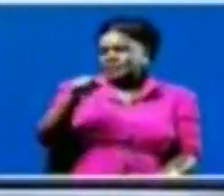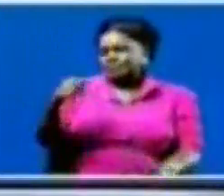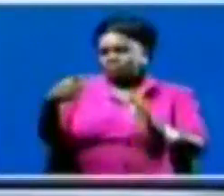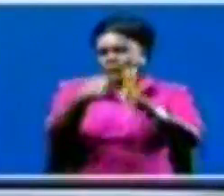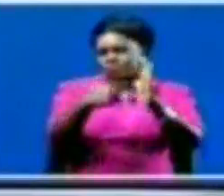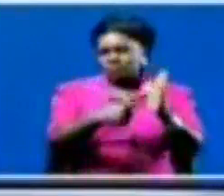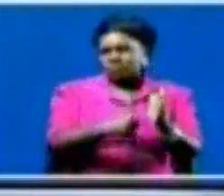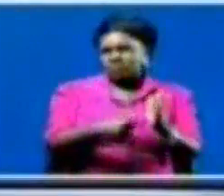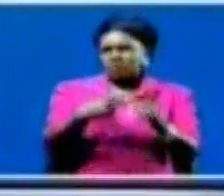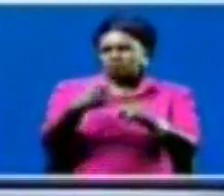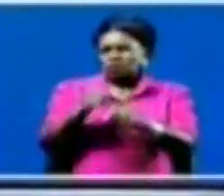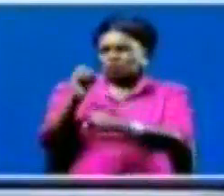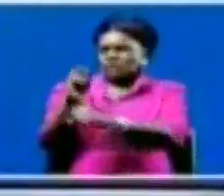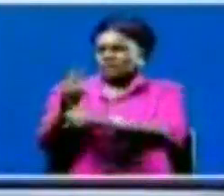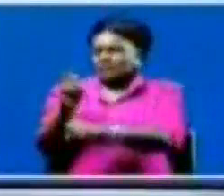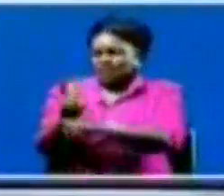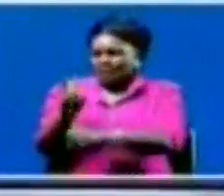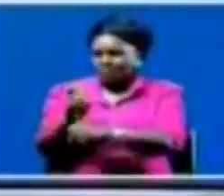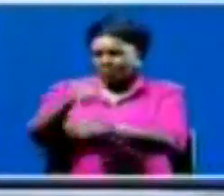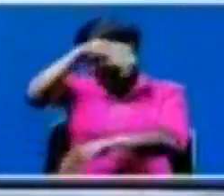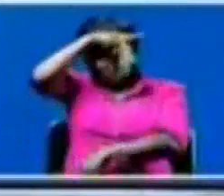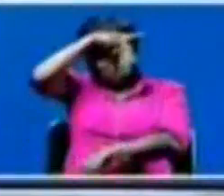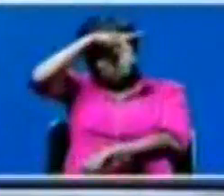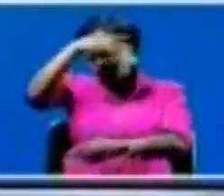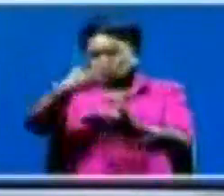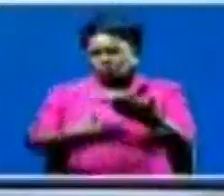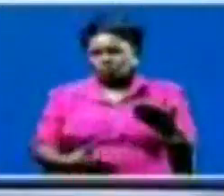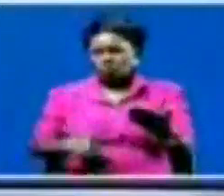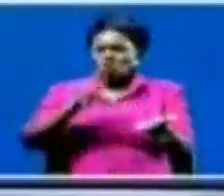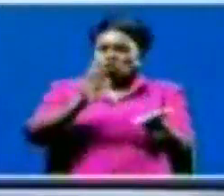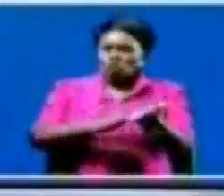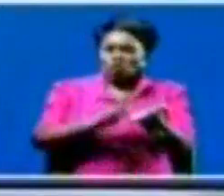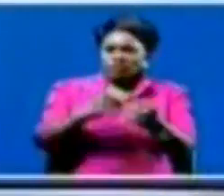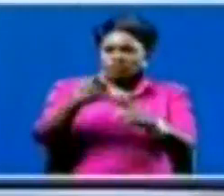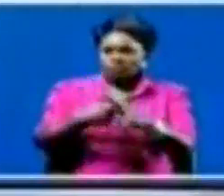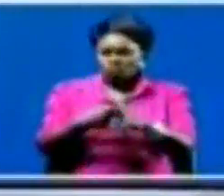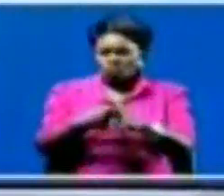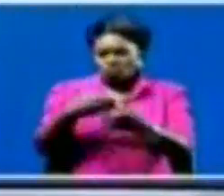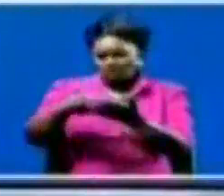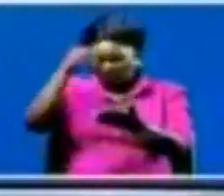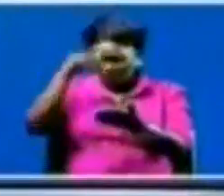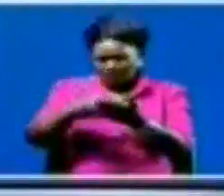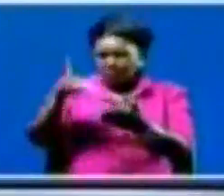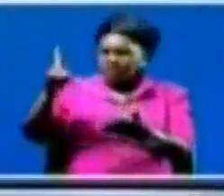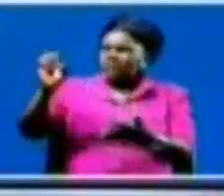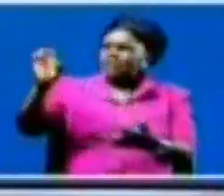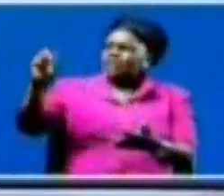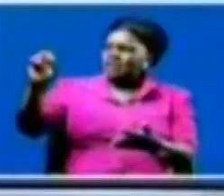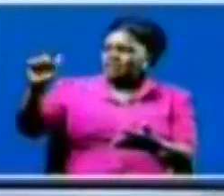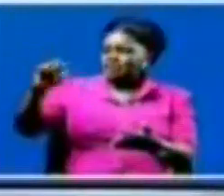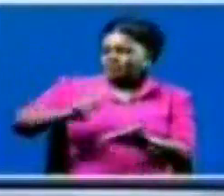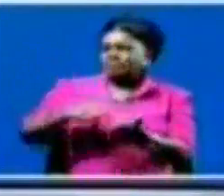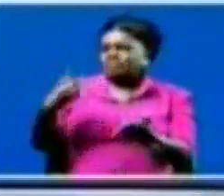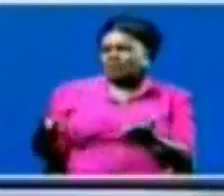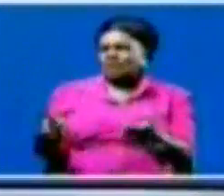omission from the December graduation list. Efforts by KTNU's to get comments from the academic dean proved futile as the agitated